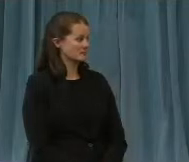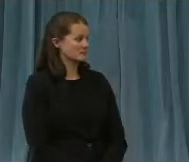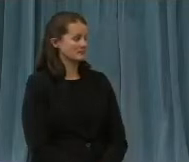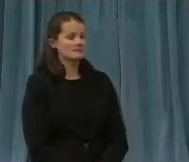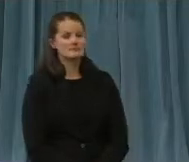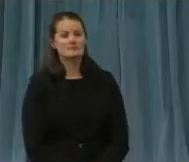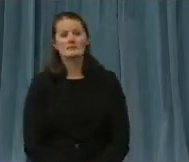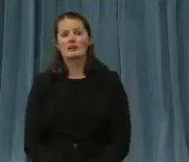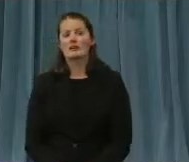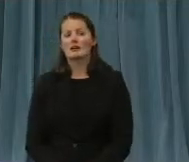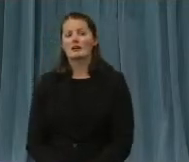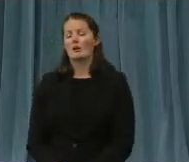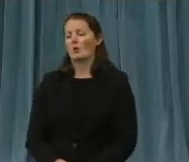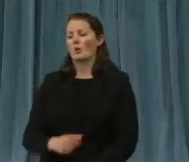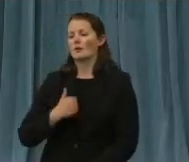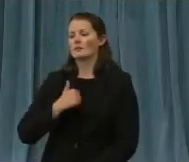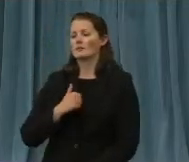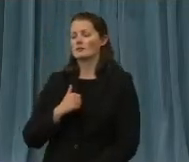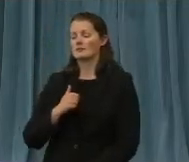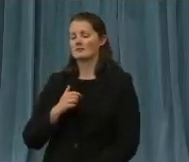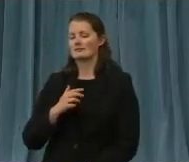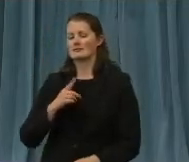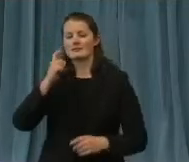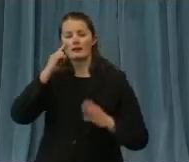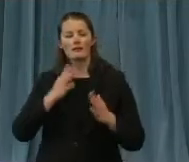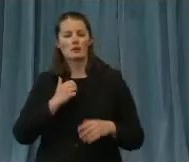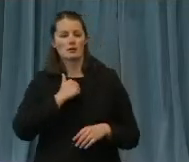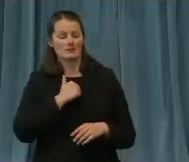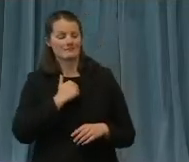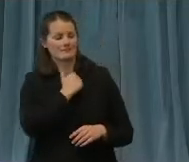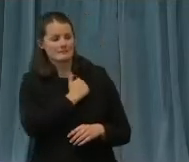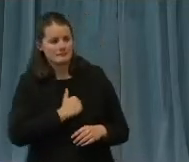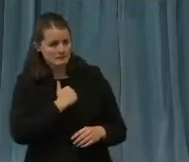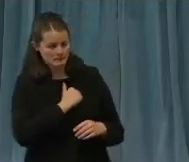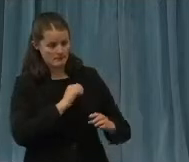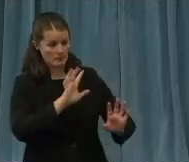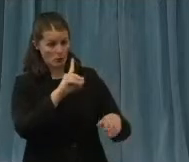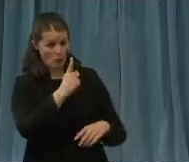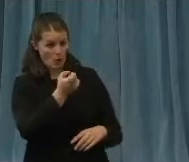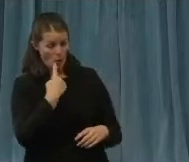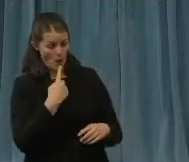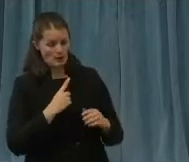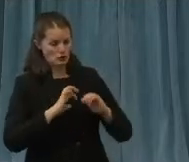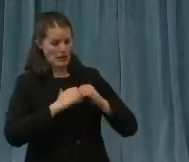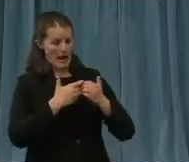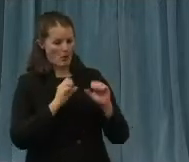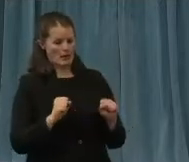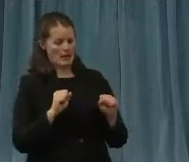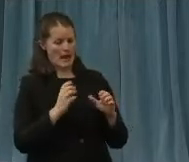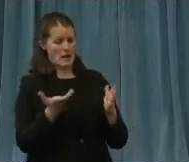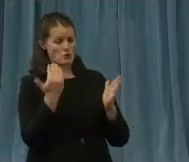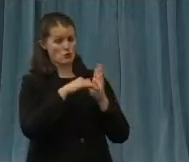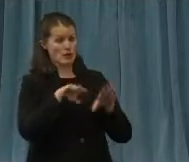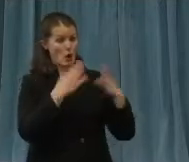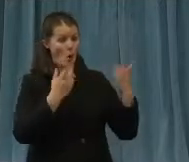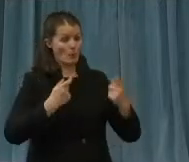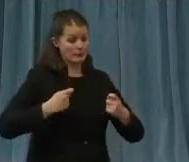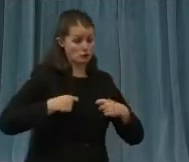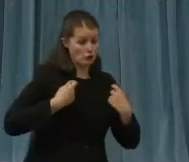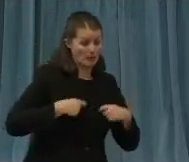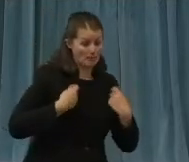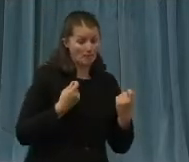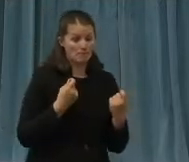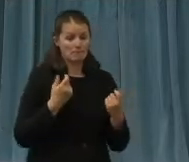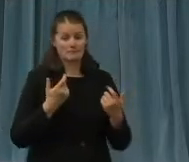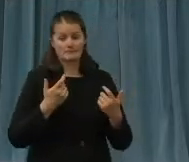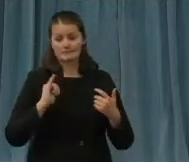I apologize. Was the question, how can you reopen in phase one gyms and restaurants? Yeah, what would it look like? Treadmills 6 feet apart